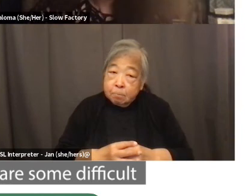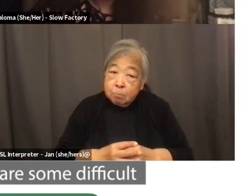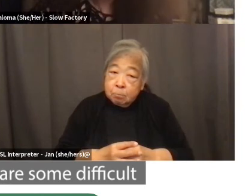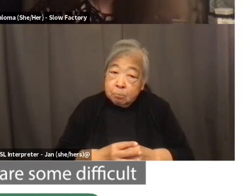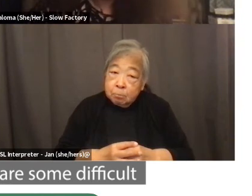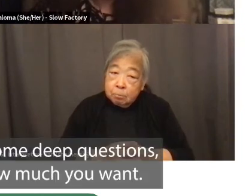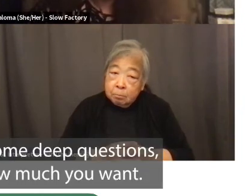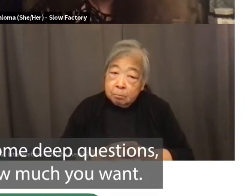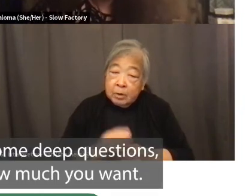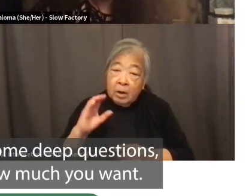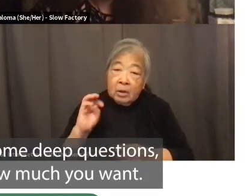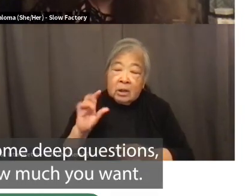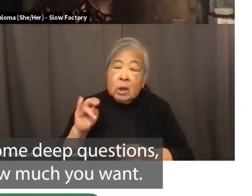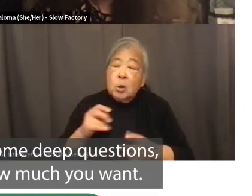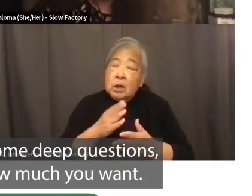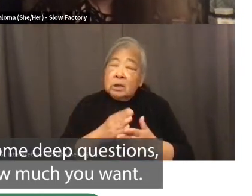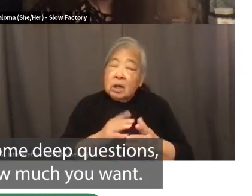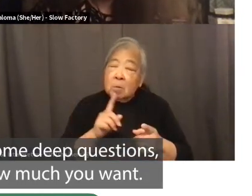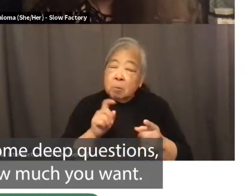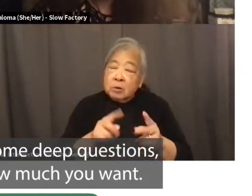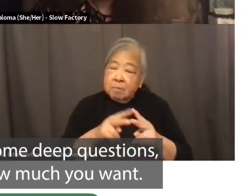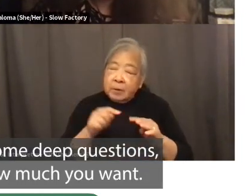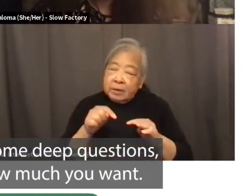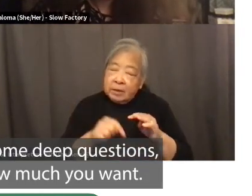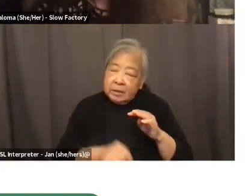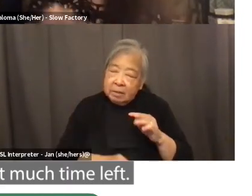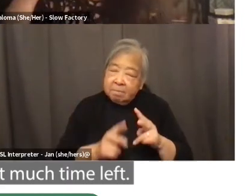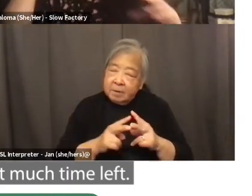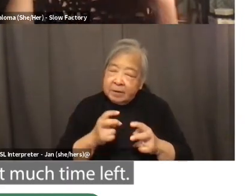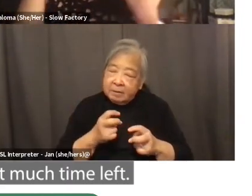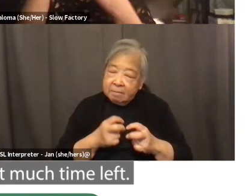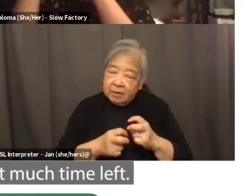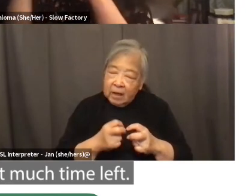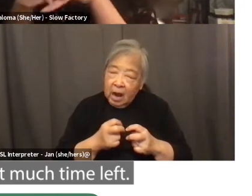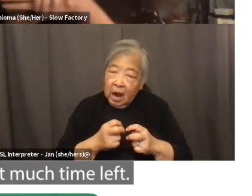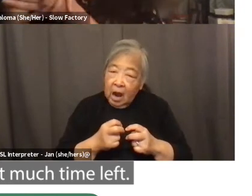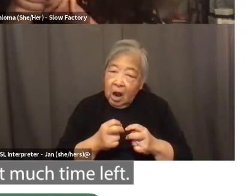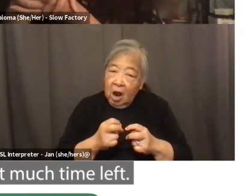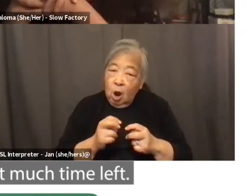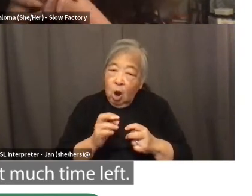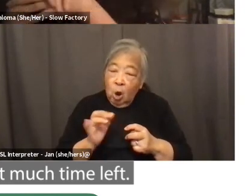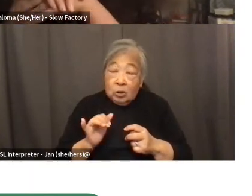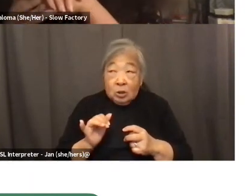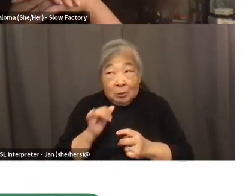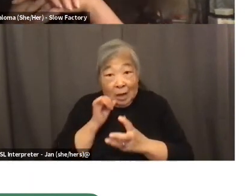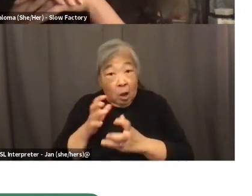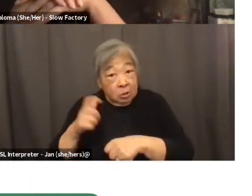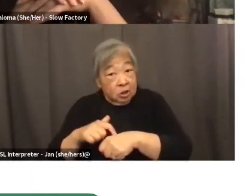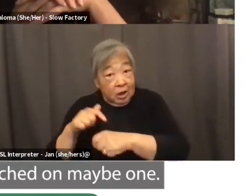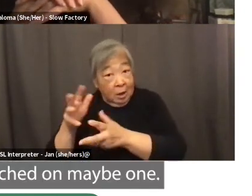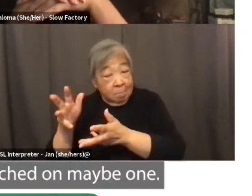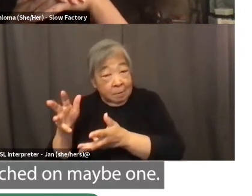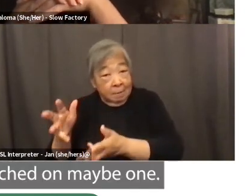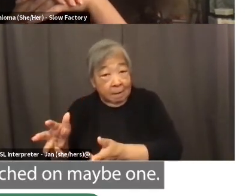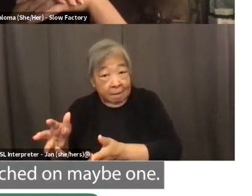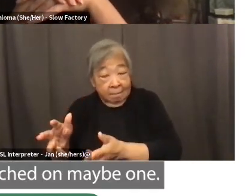There are some difficult questions. There are some deep questions. I don't know how much you want. There's also not that much time left. Yeah, but you